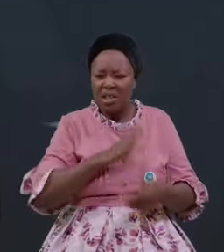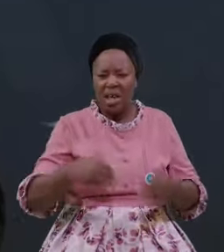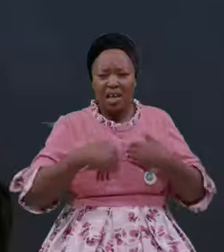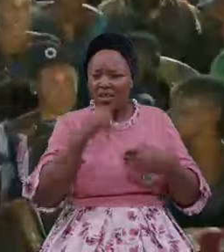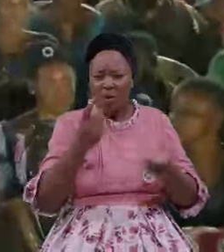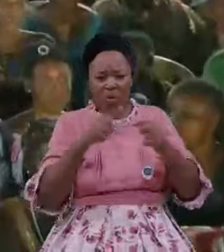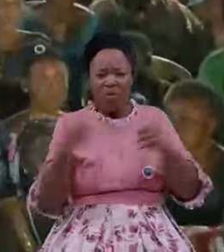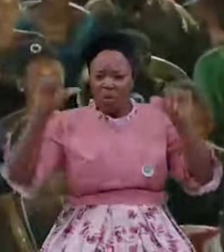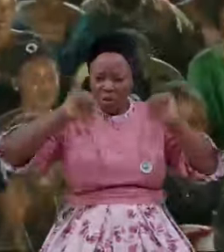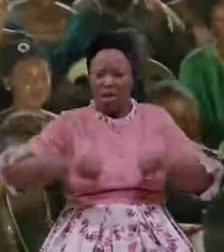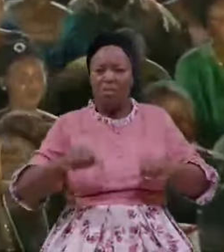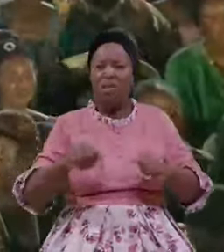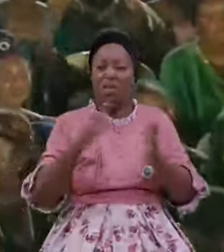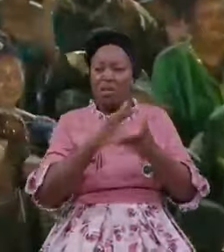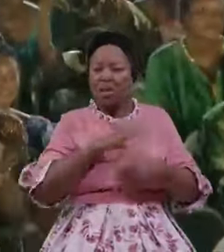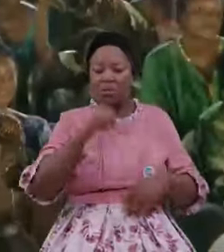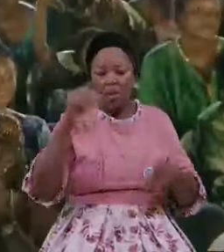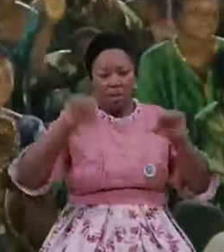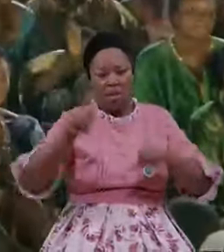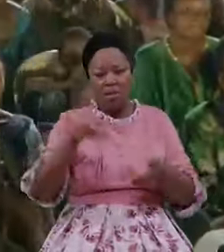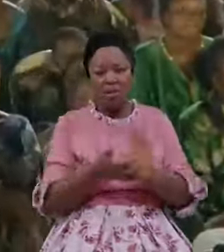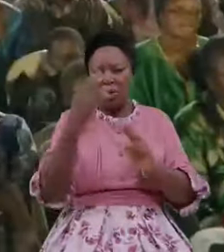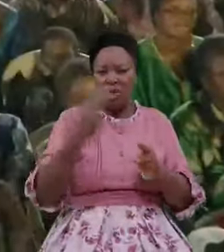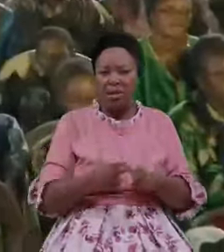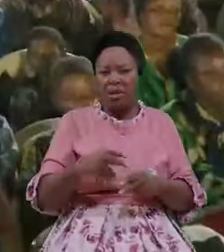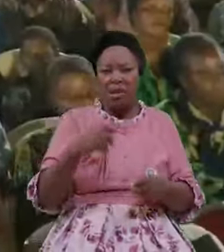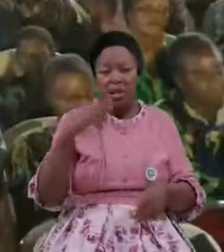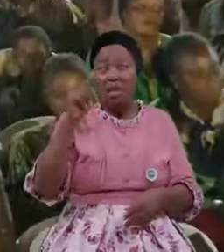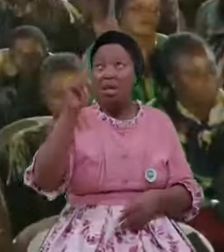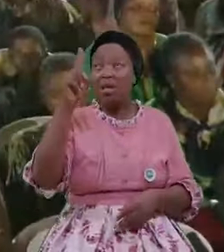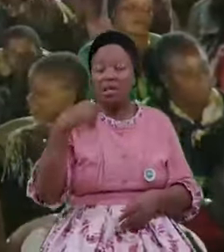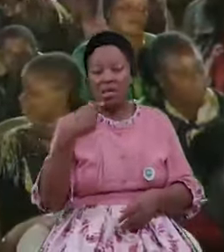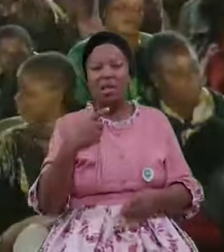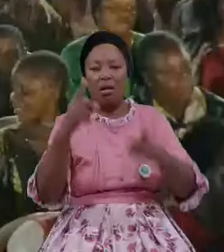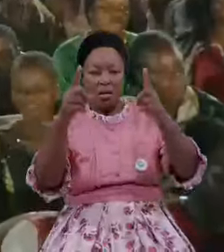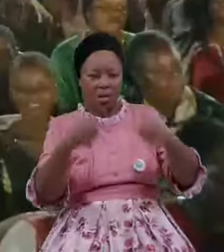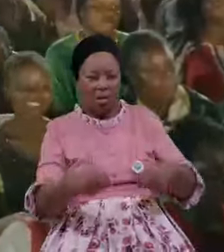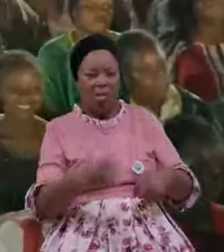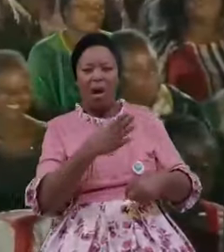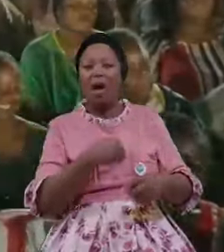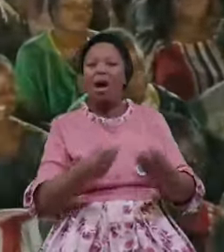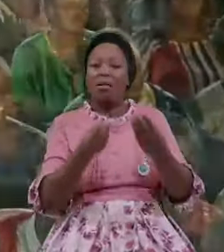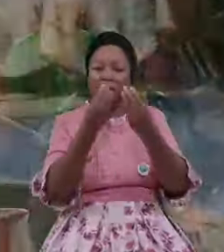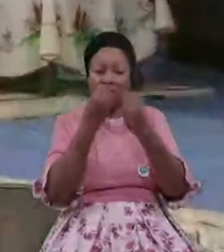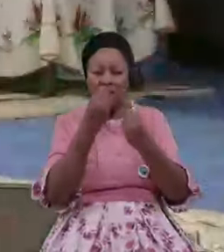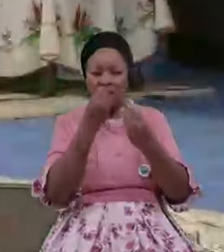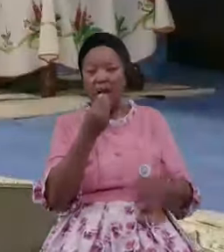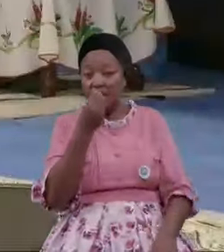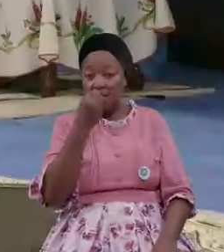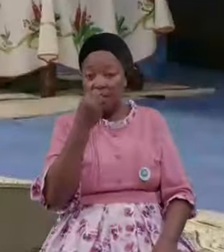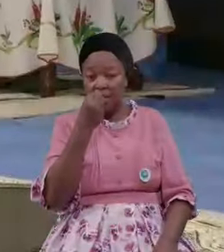you. He said, come and dine. I don't know